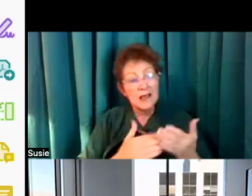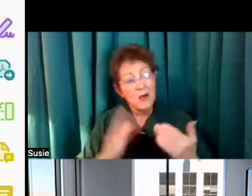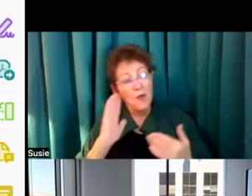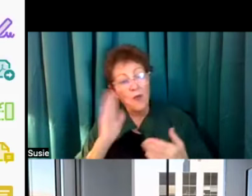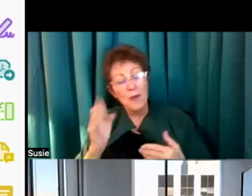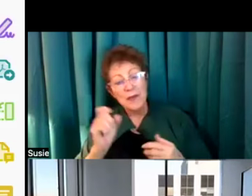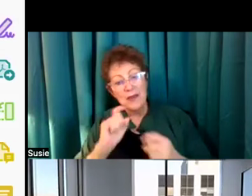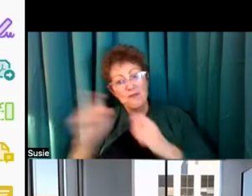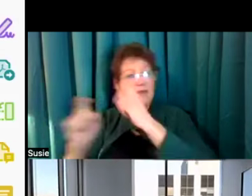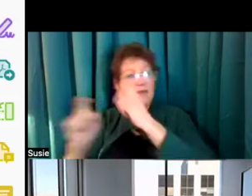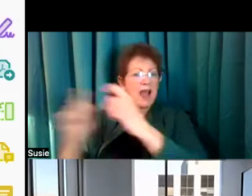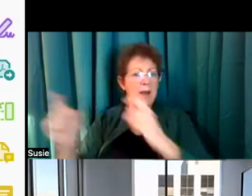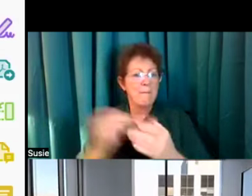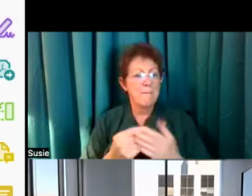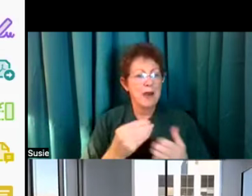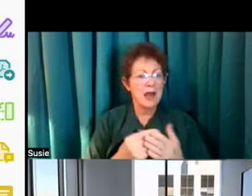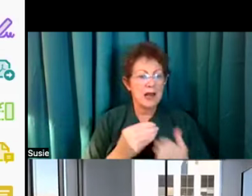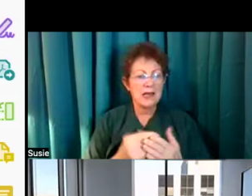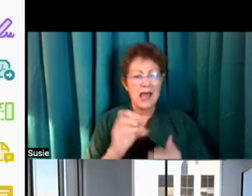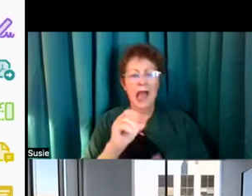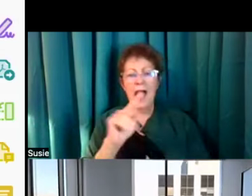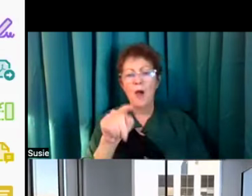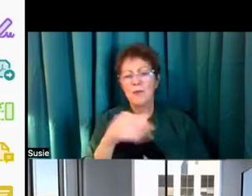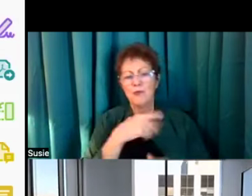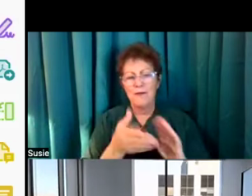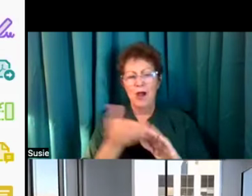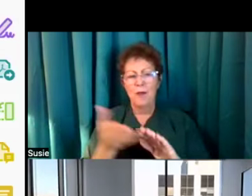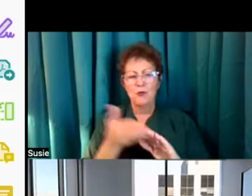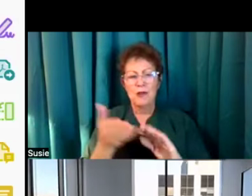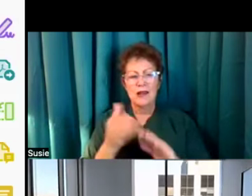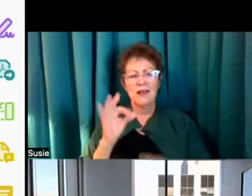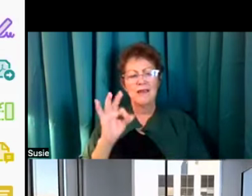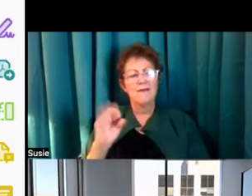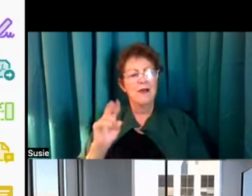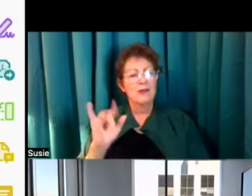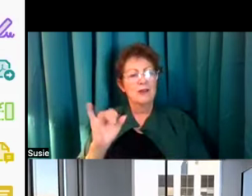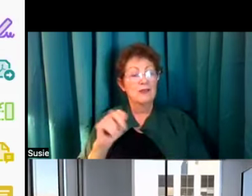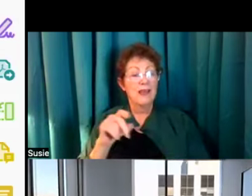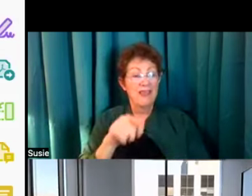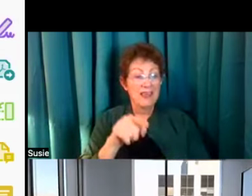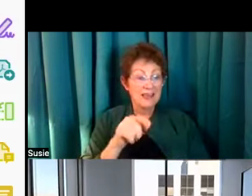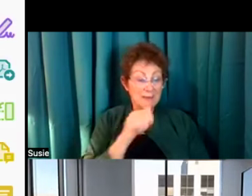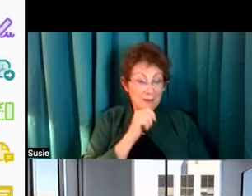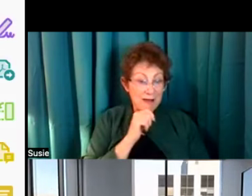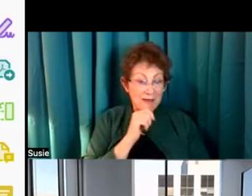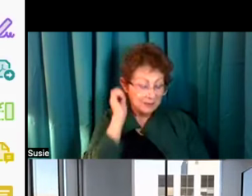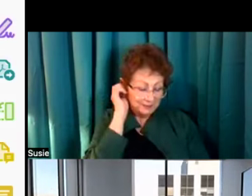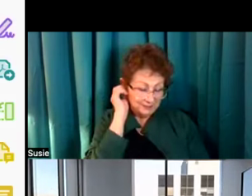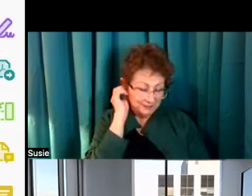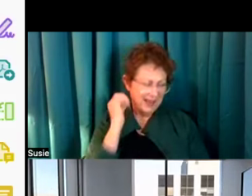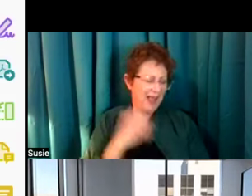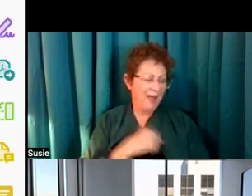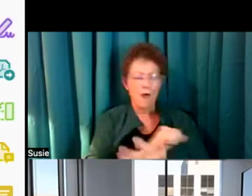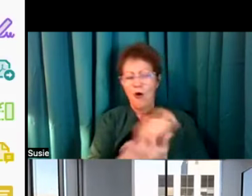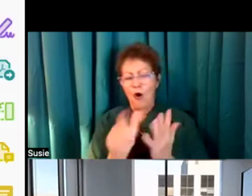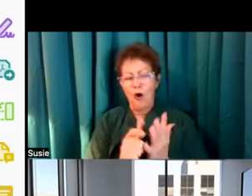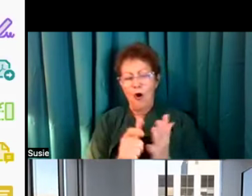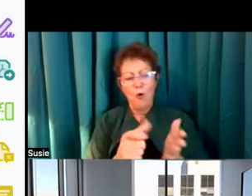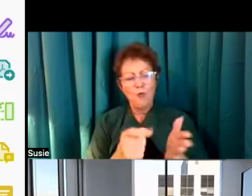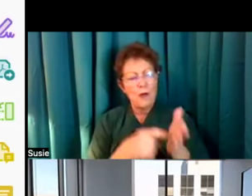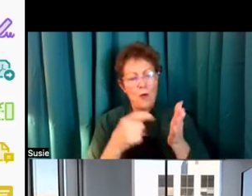granting out funds, but you do have operating foundations. So private foundations have all of the requirements that we just went through for public